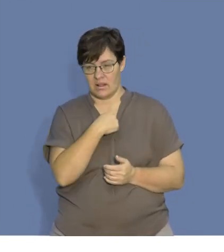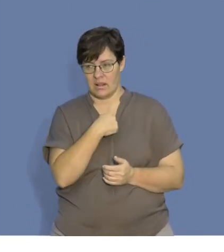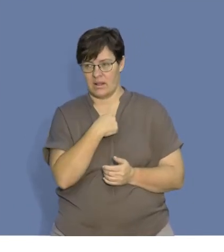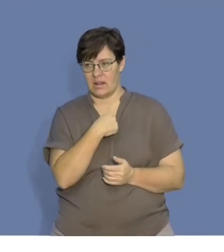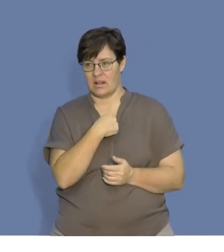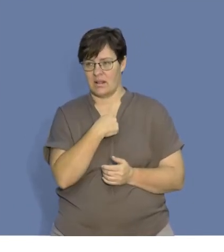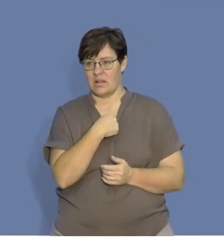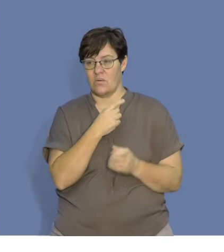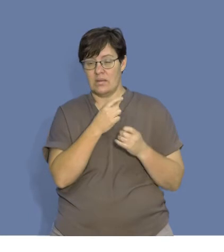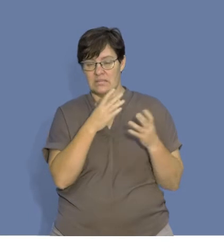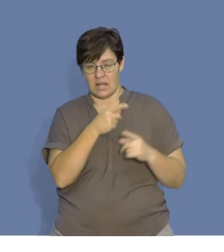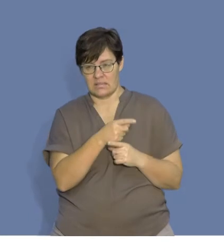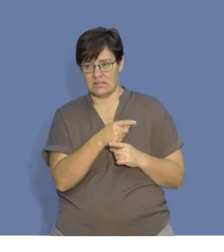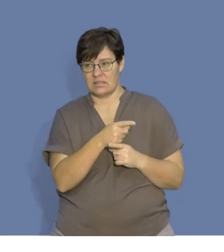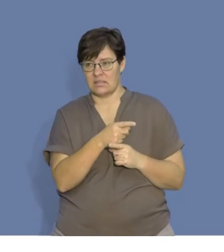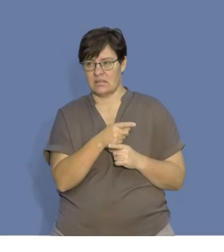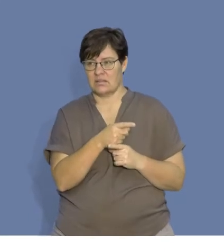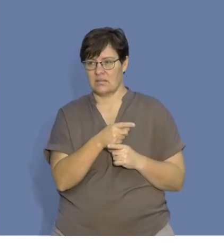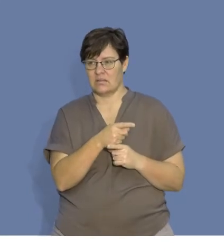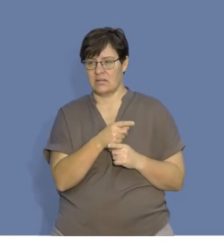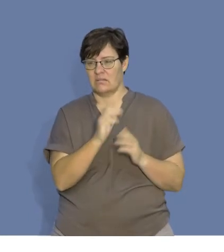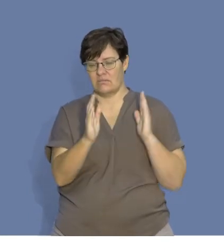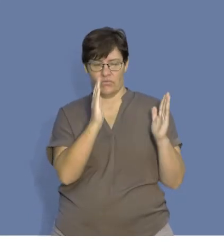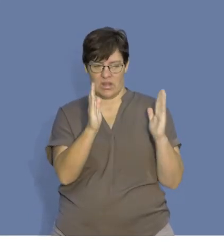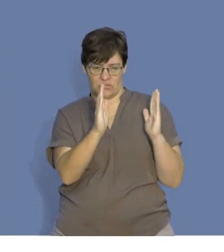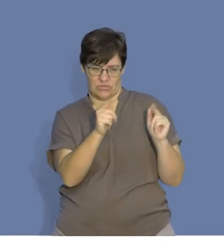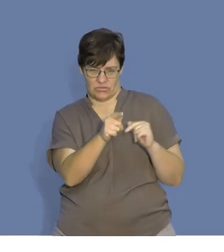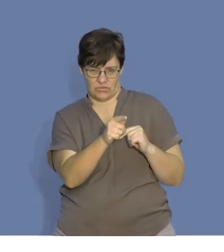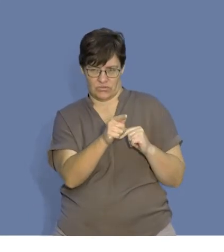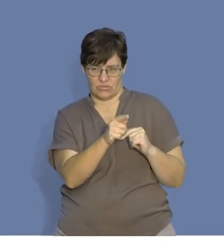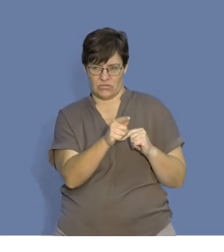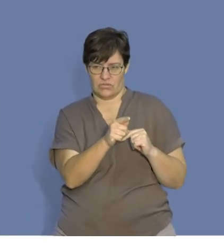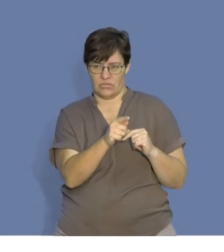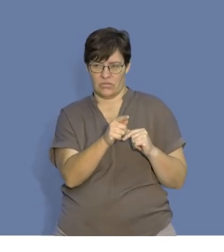we started this, it was in this sort of range, and we got